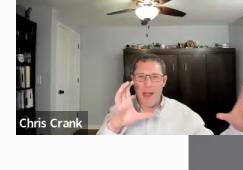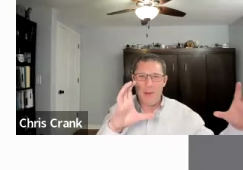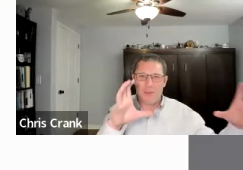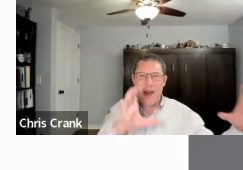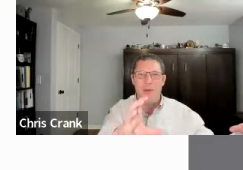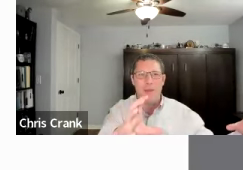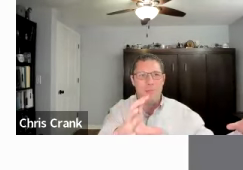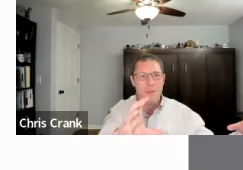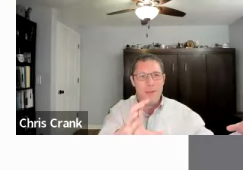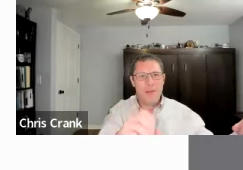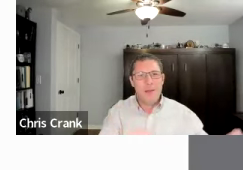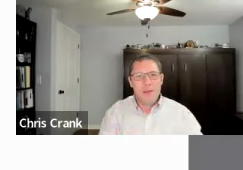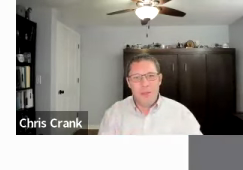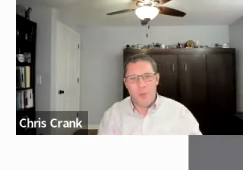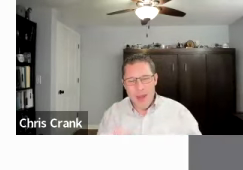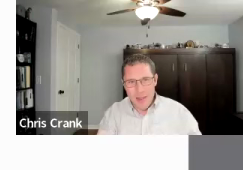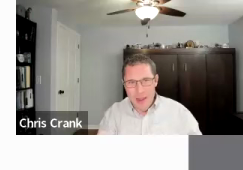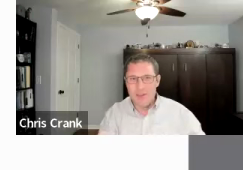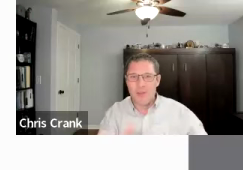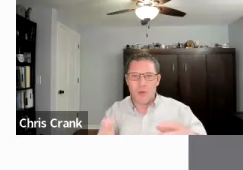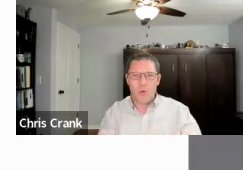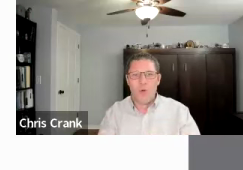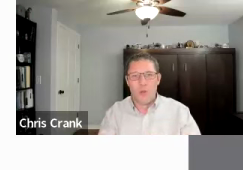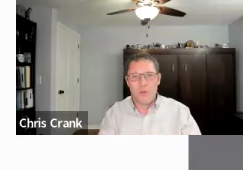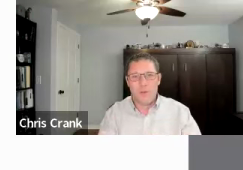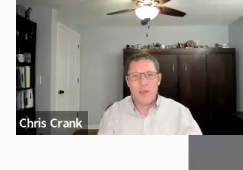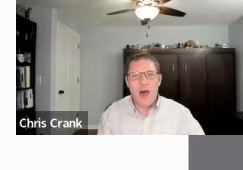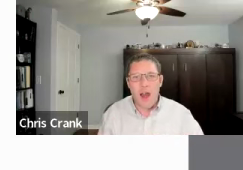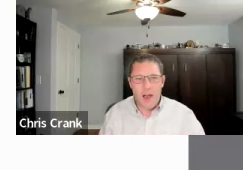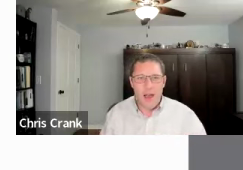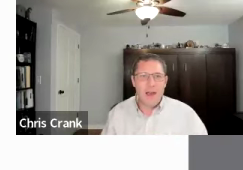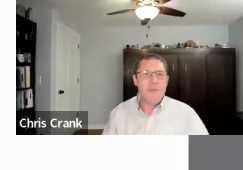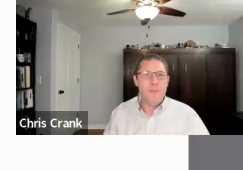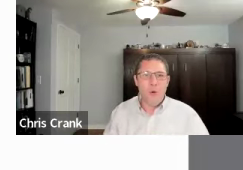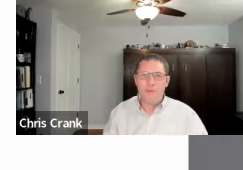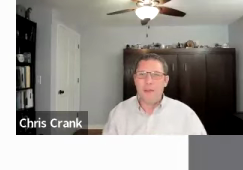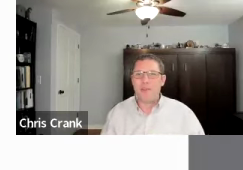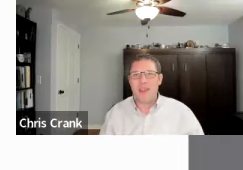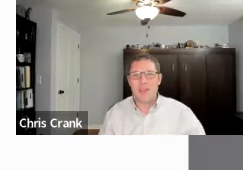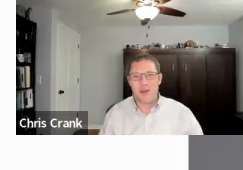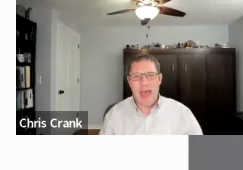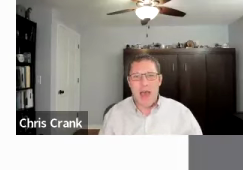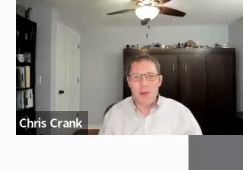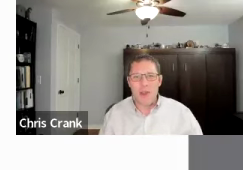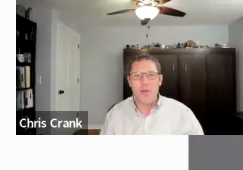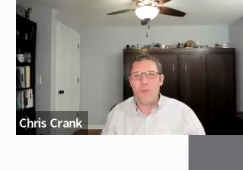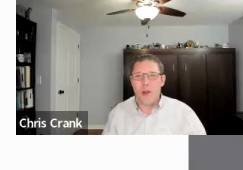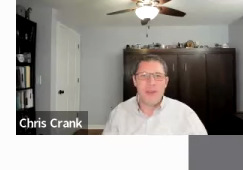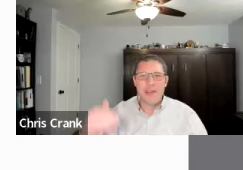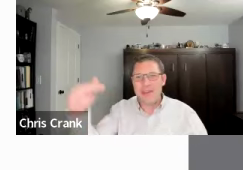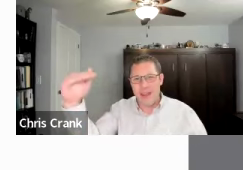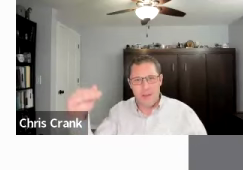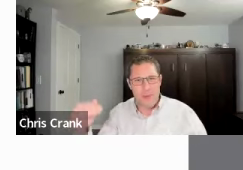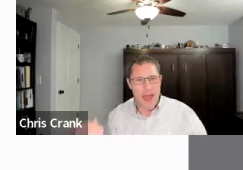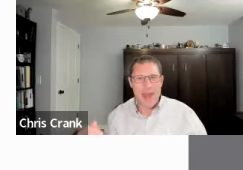the requirements around them? The regulations or the rules are more of the procedures. What